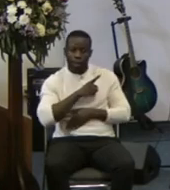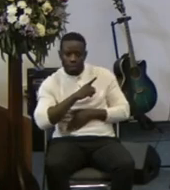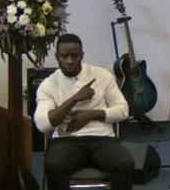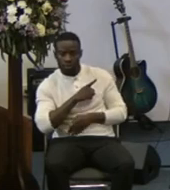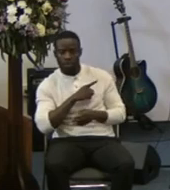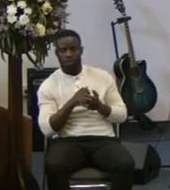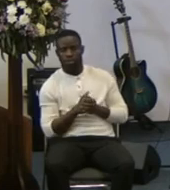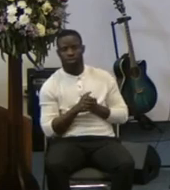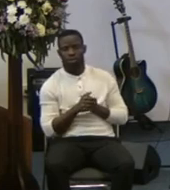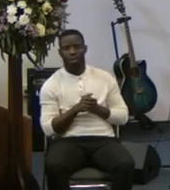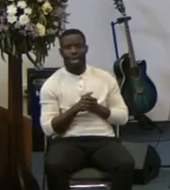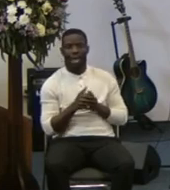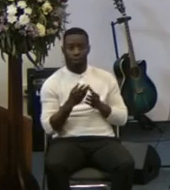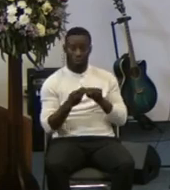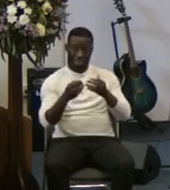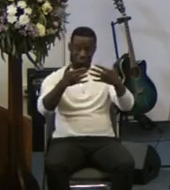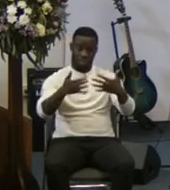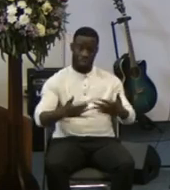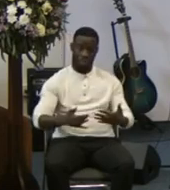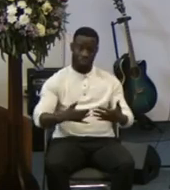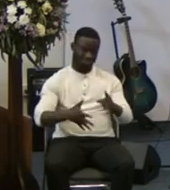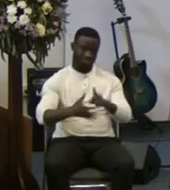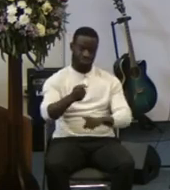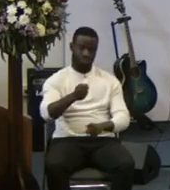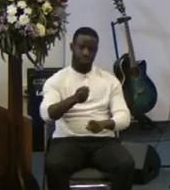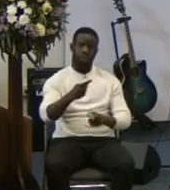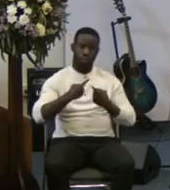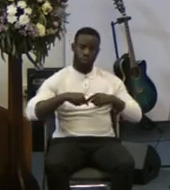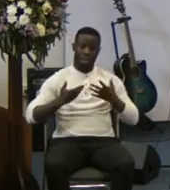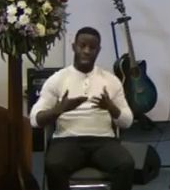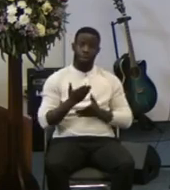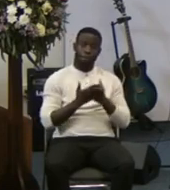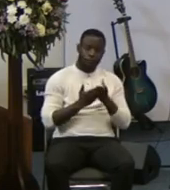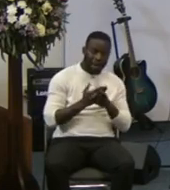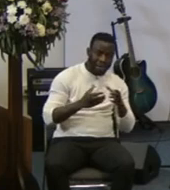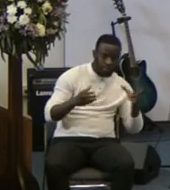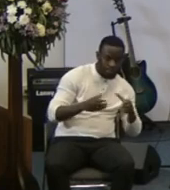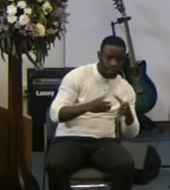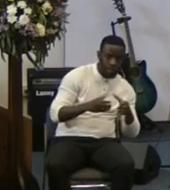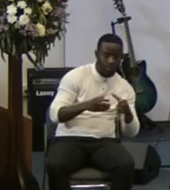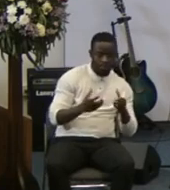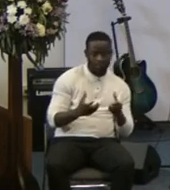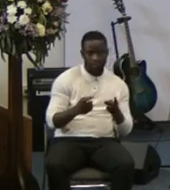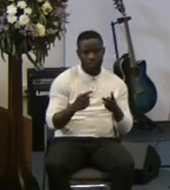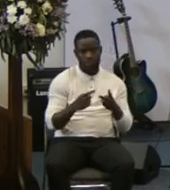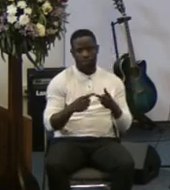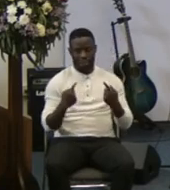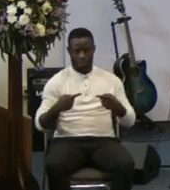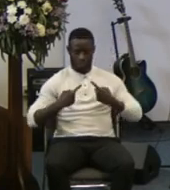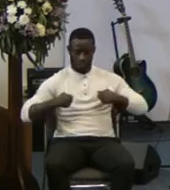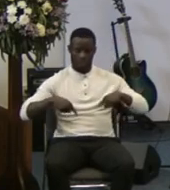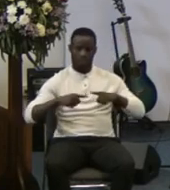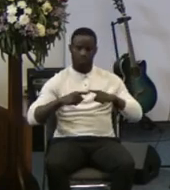purpose, and results, Lord. And as we take this bread this morning, Lord, let us